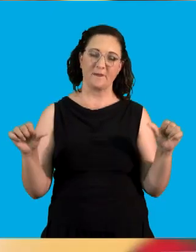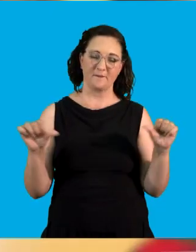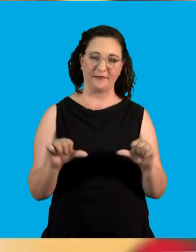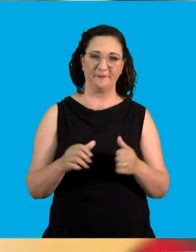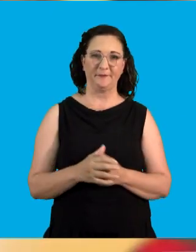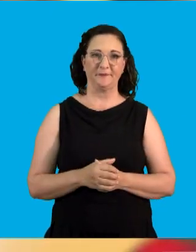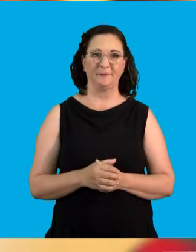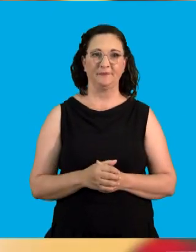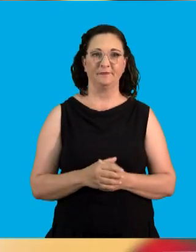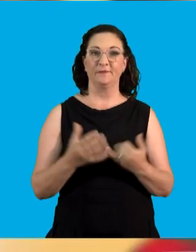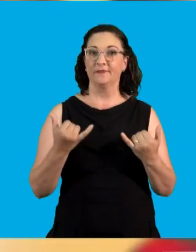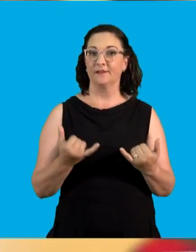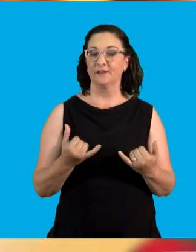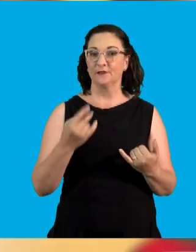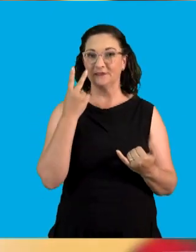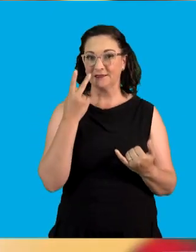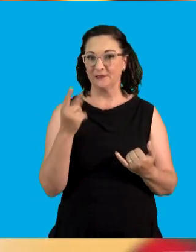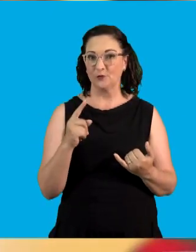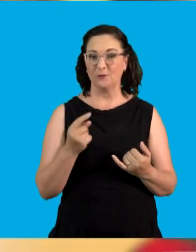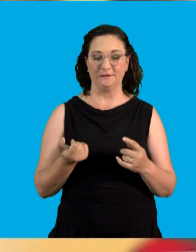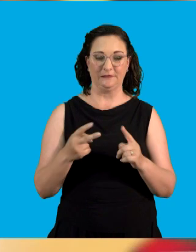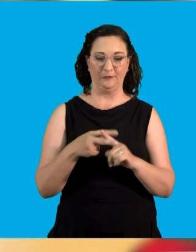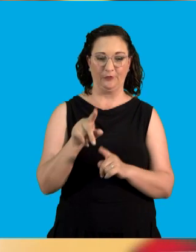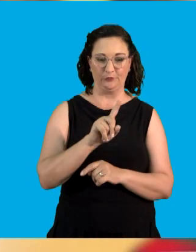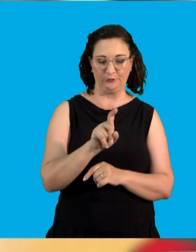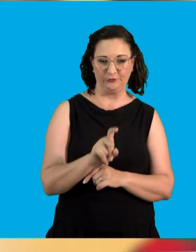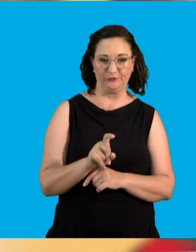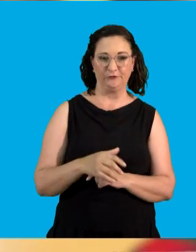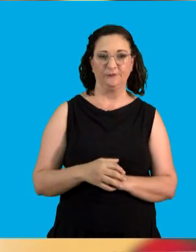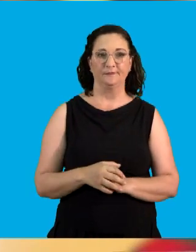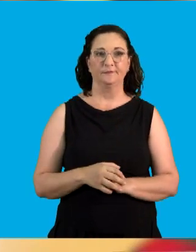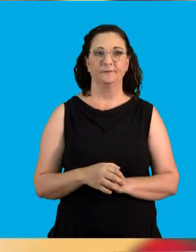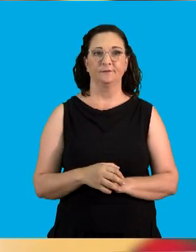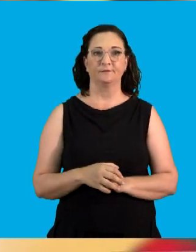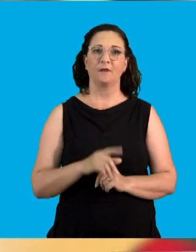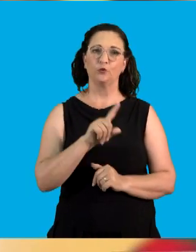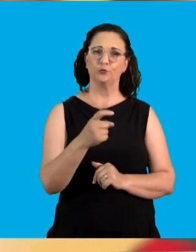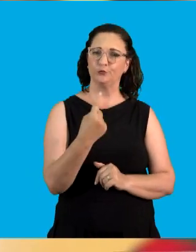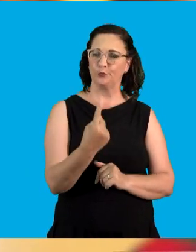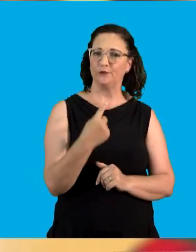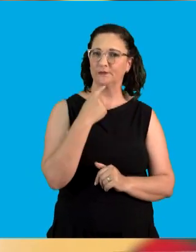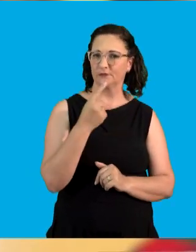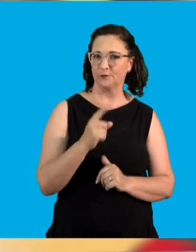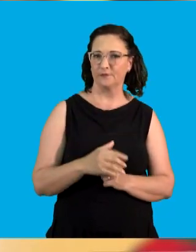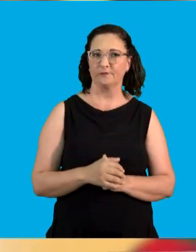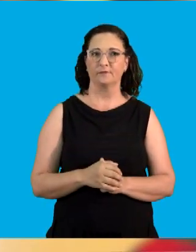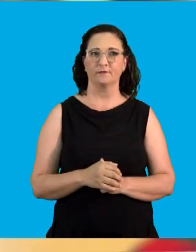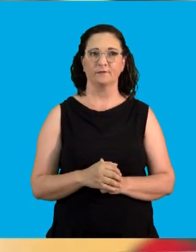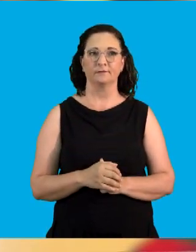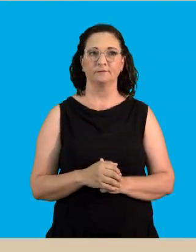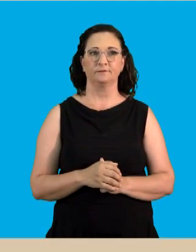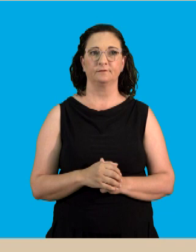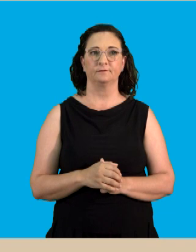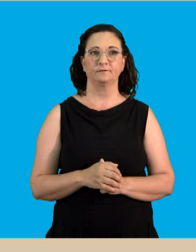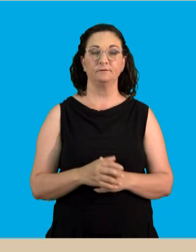Now, welcome back, learners, and now we are going to look at our application questions. Let's look at application question number 1. It says to